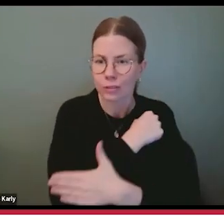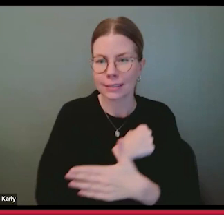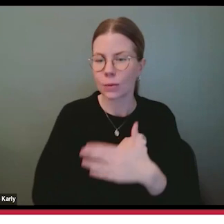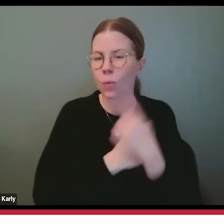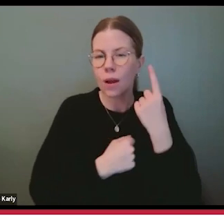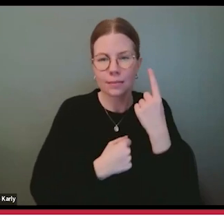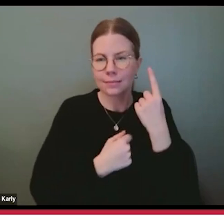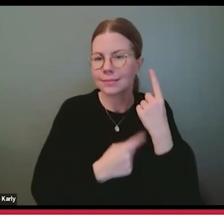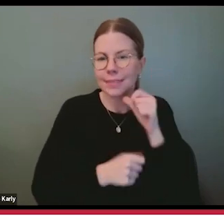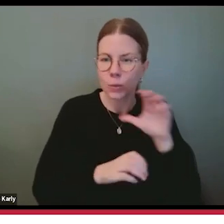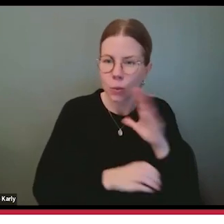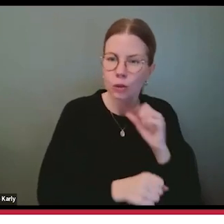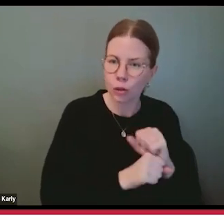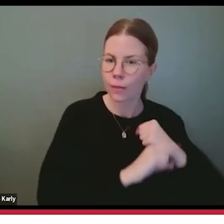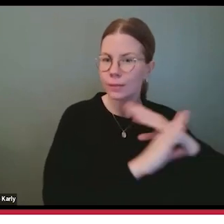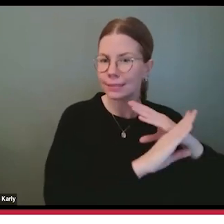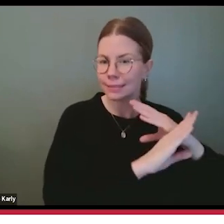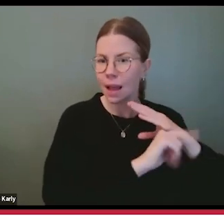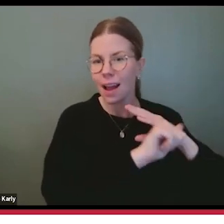job, they're at risk again. So